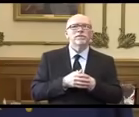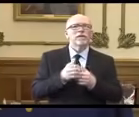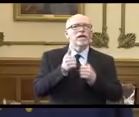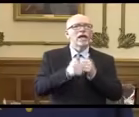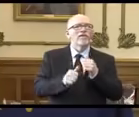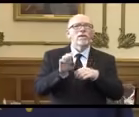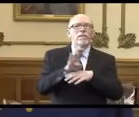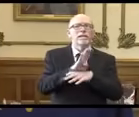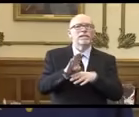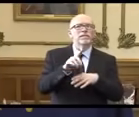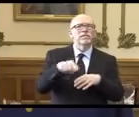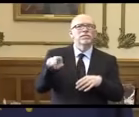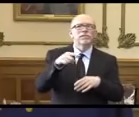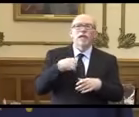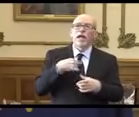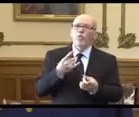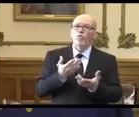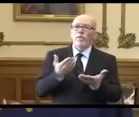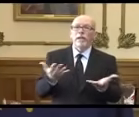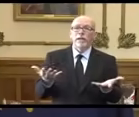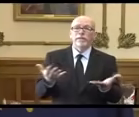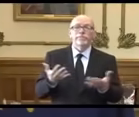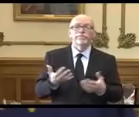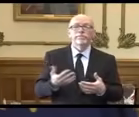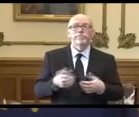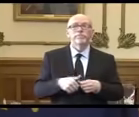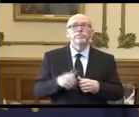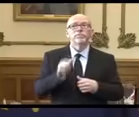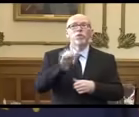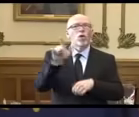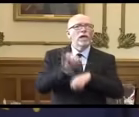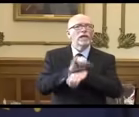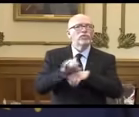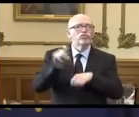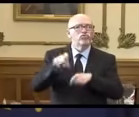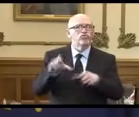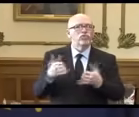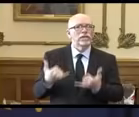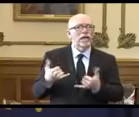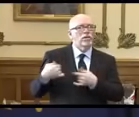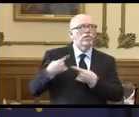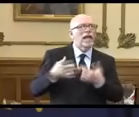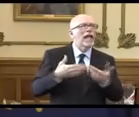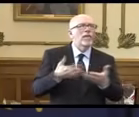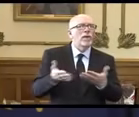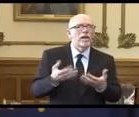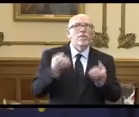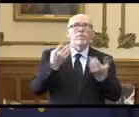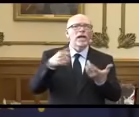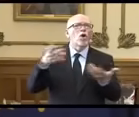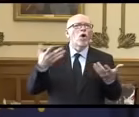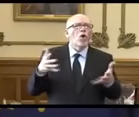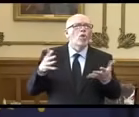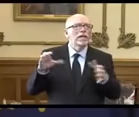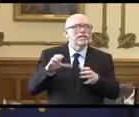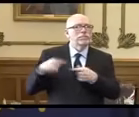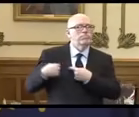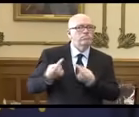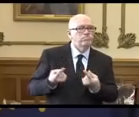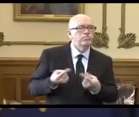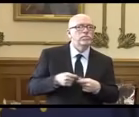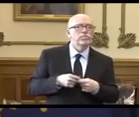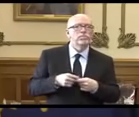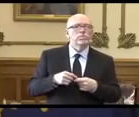every business, I would recommend, and industry should be doing right now anyway. Many of them are. I've been